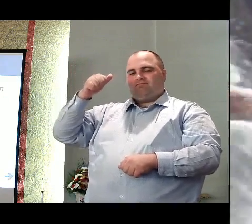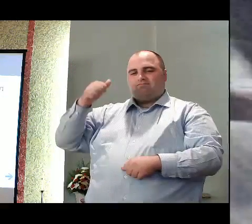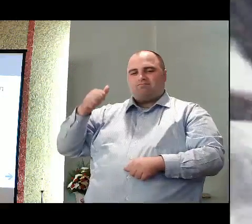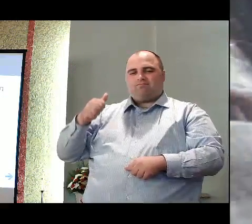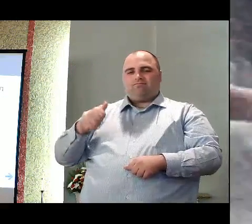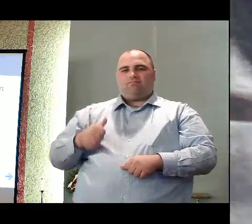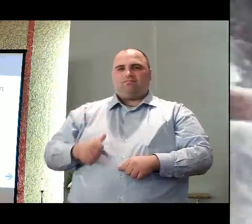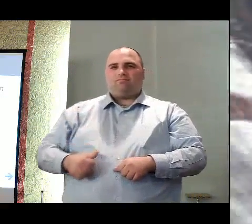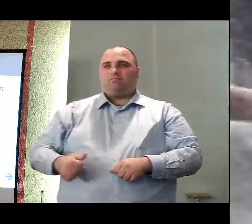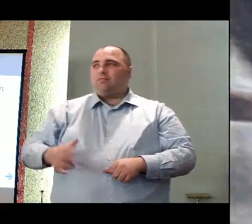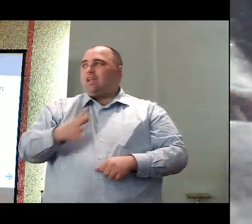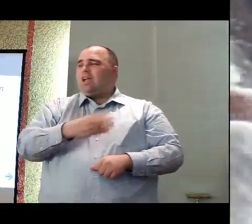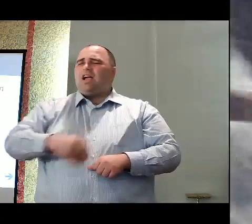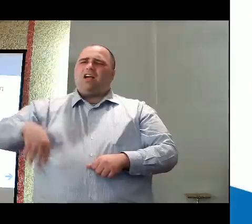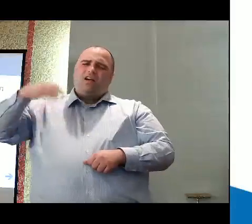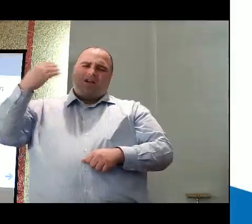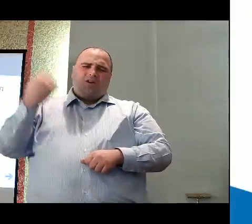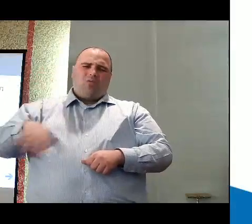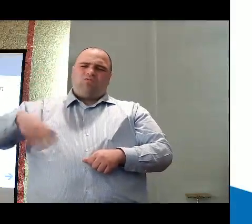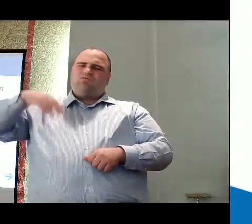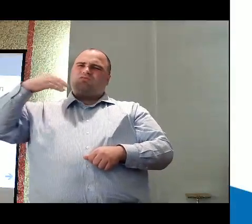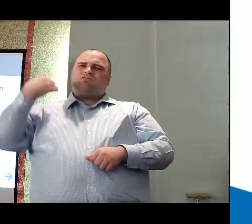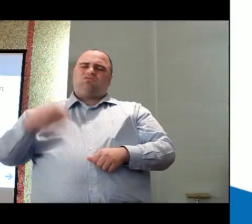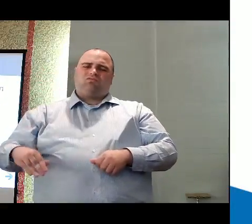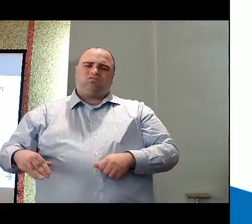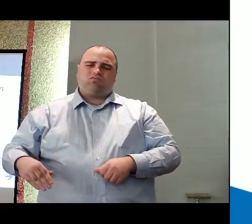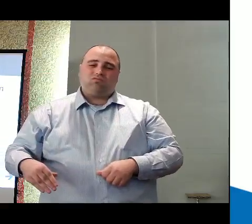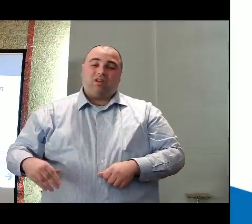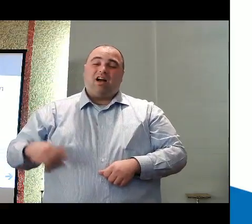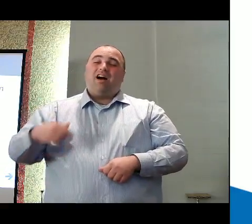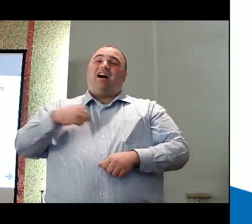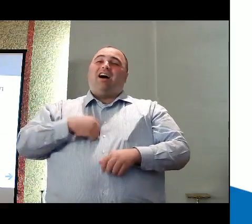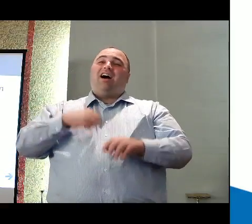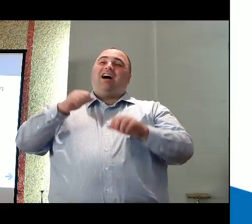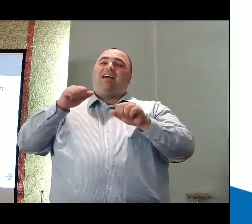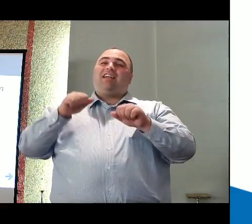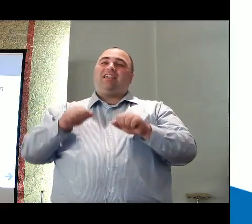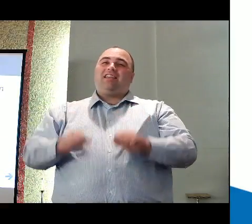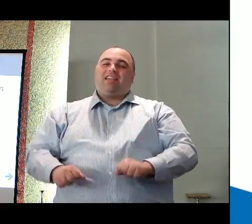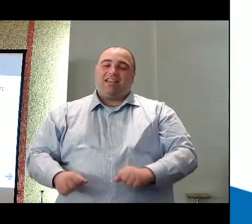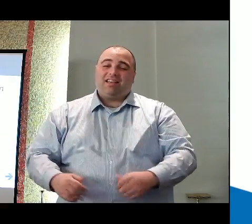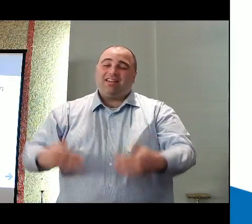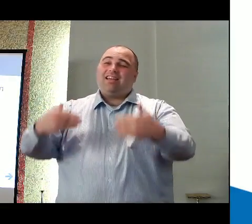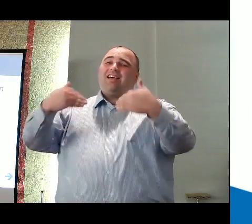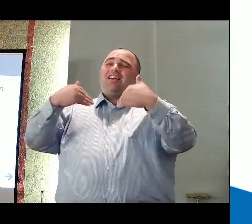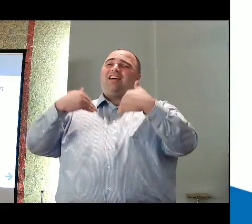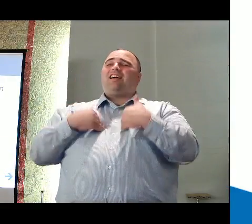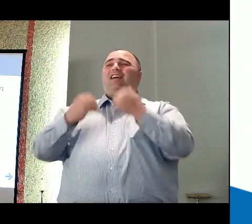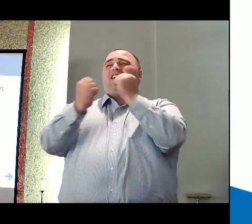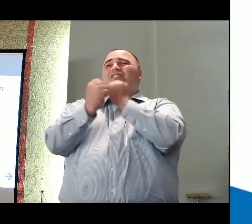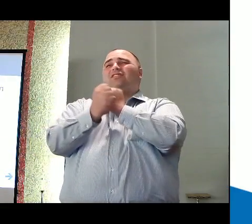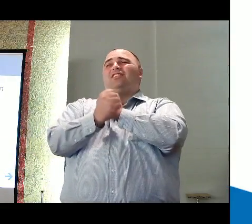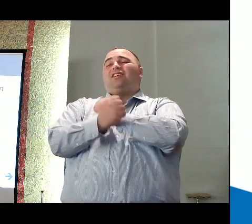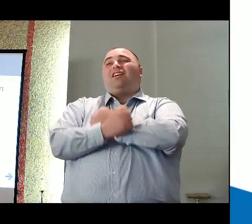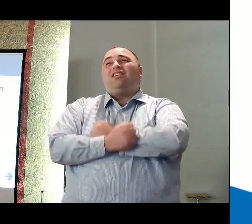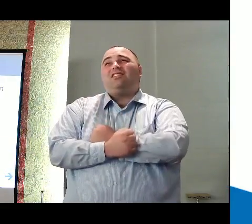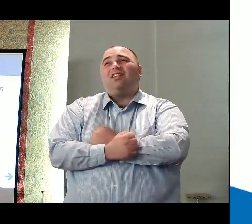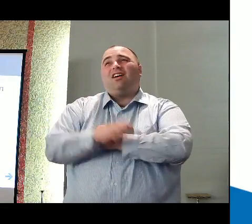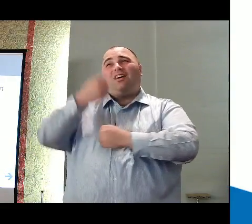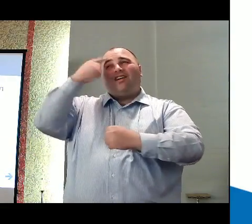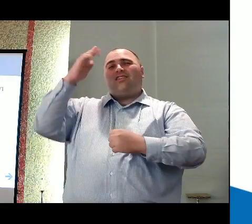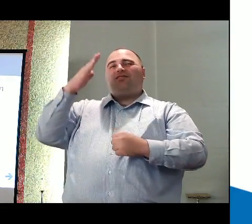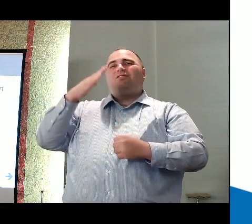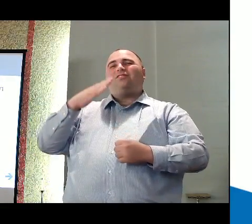cross, and can it be that I should gain